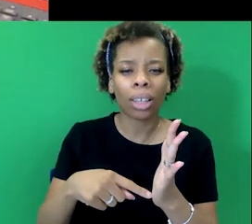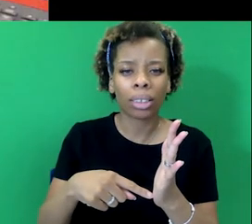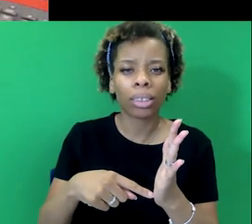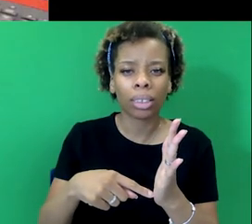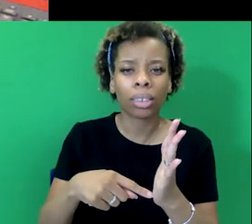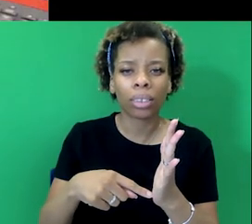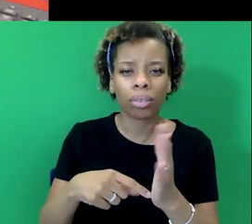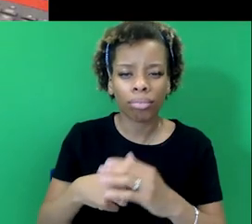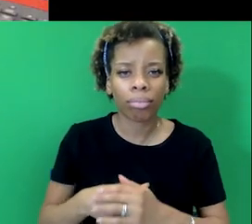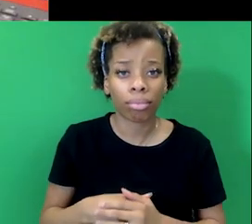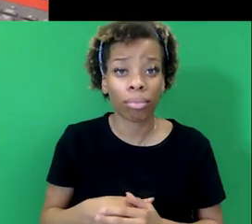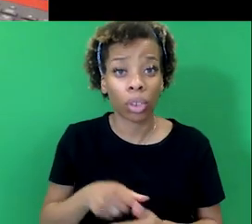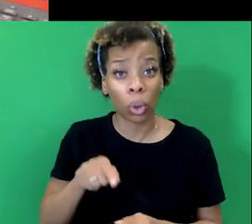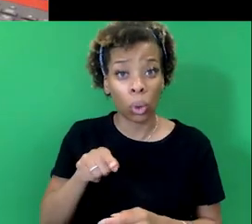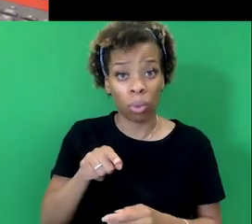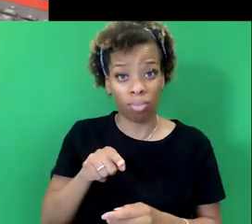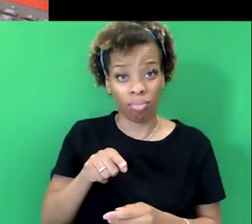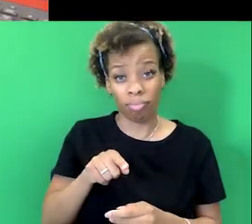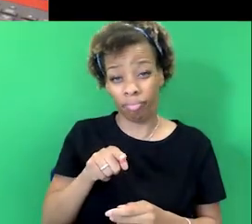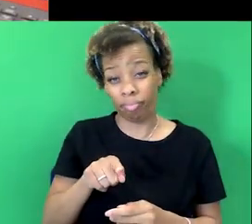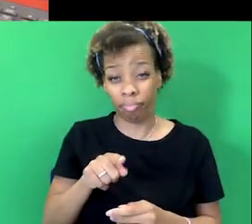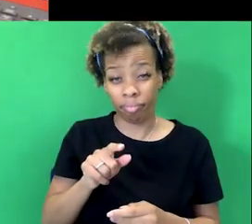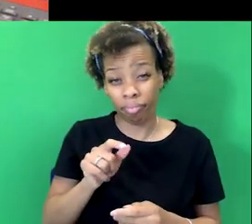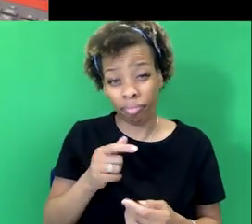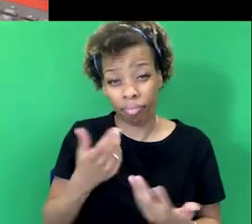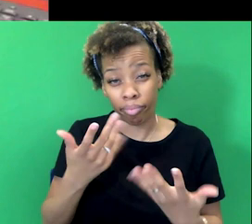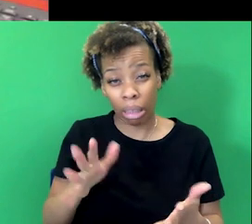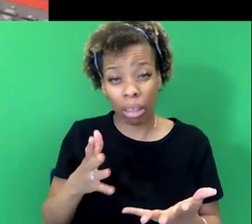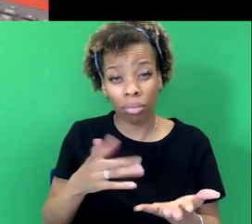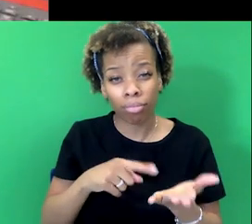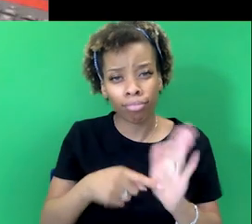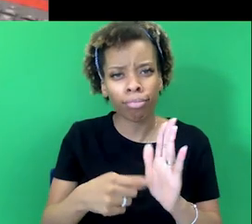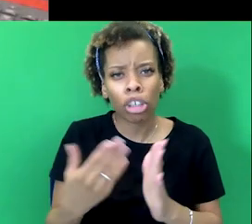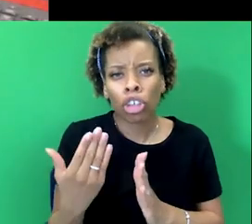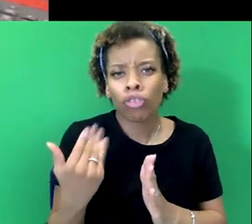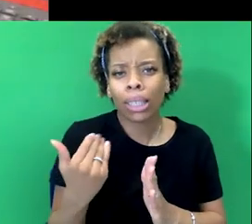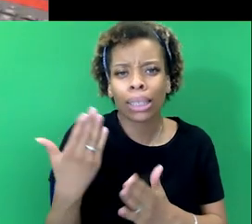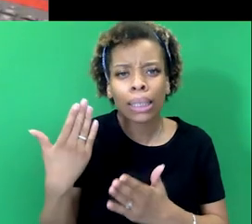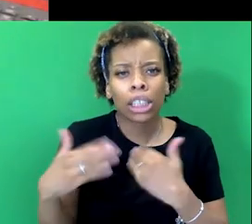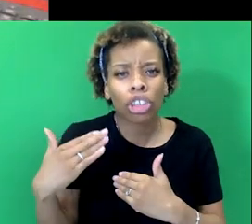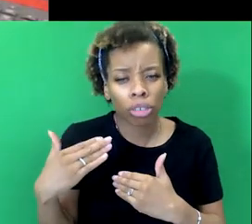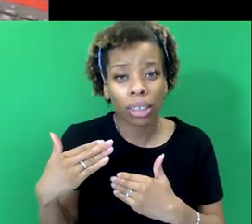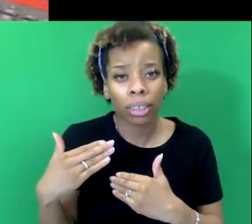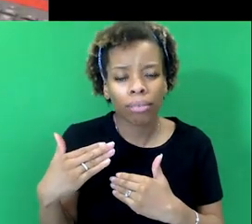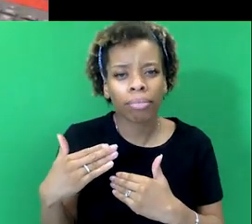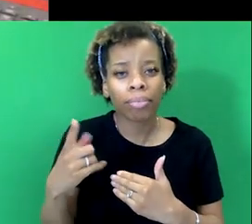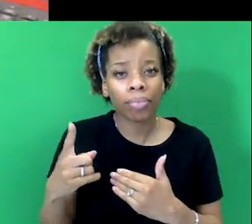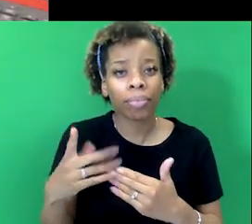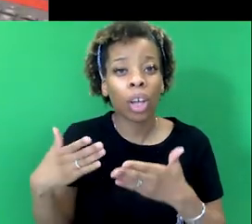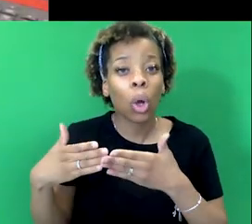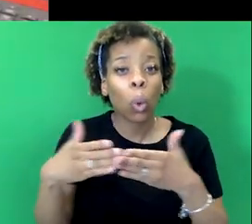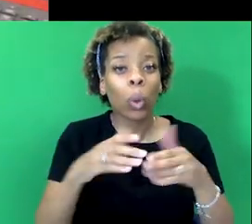about the recency of things and how we see recent history. But Juliet, the Windrush